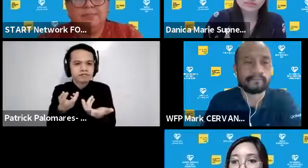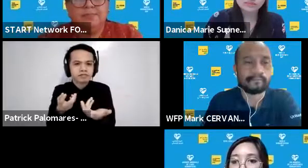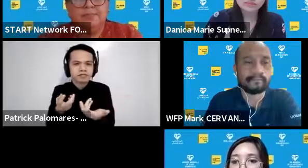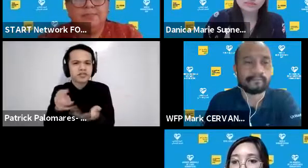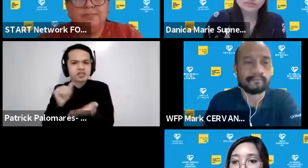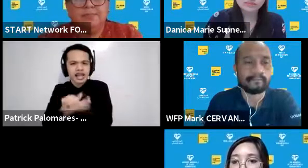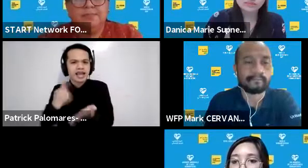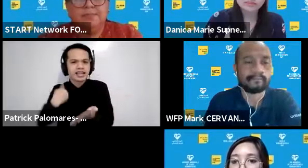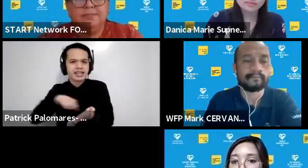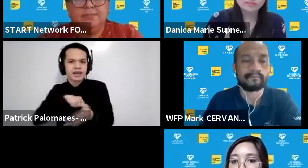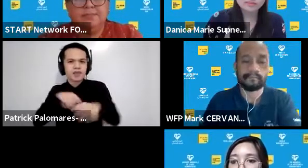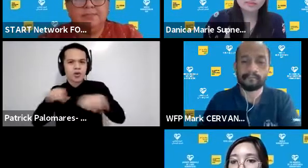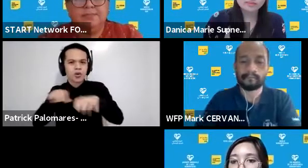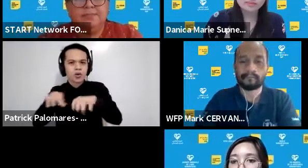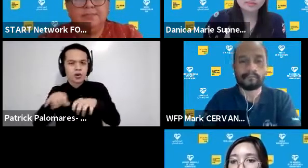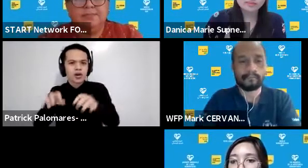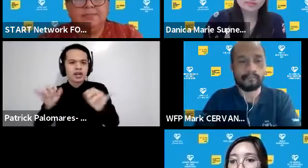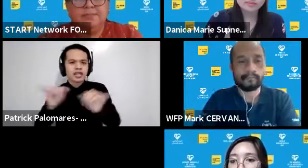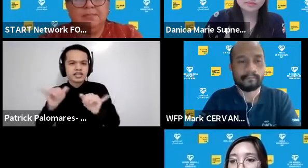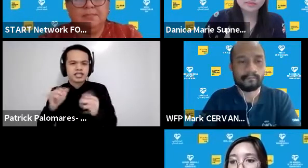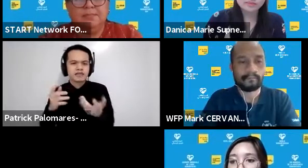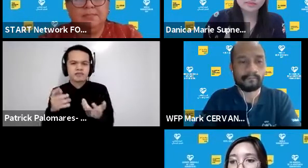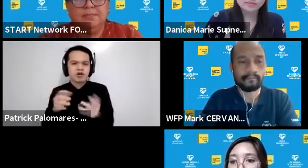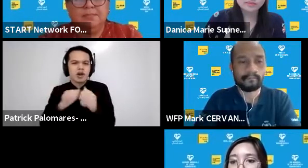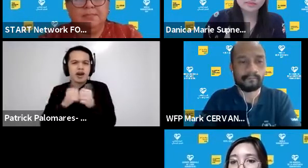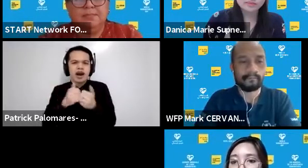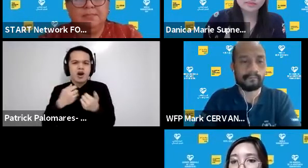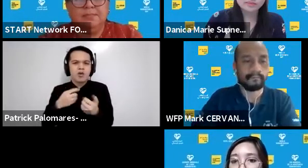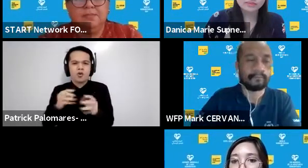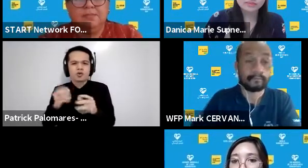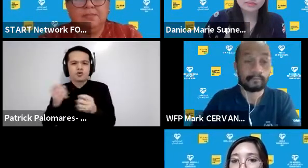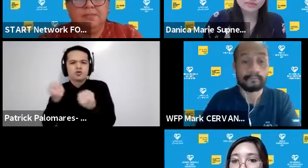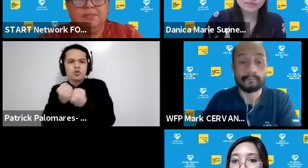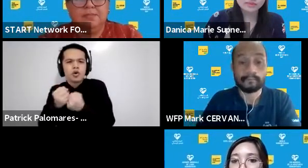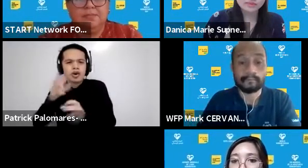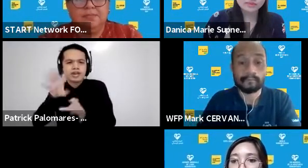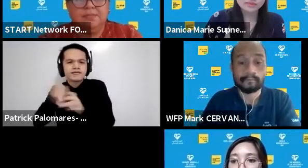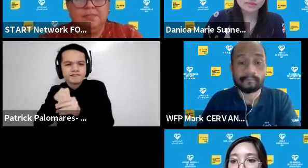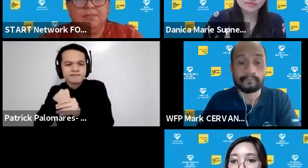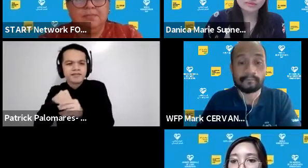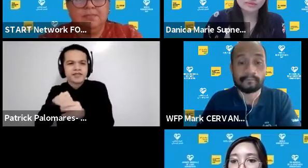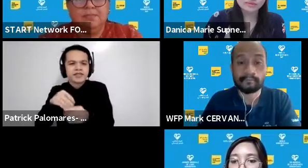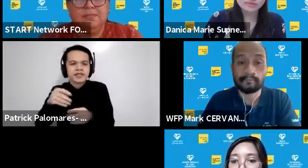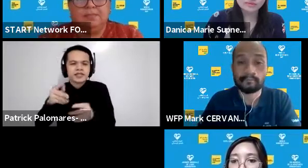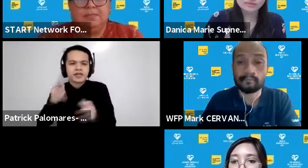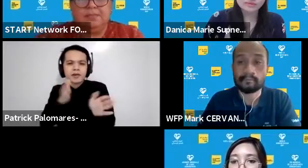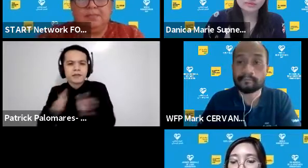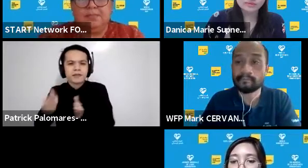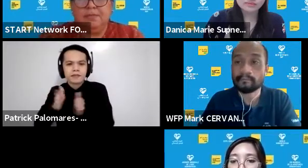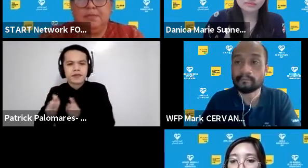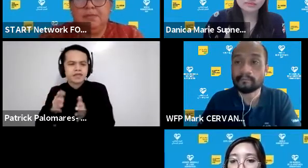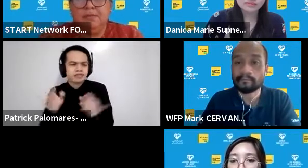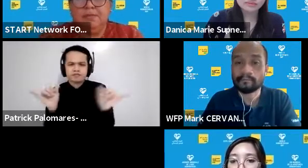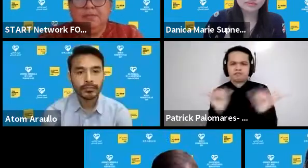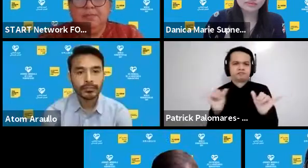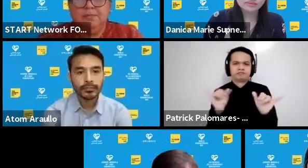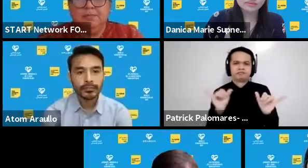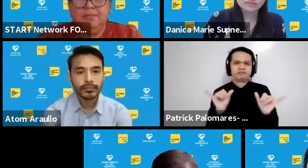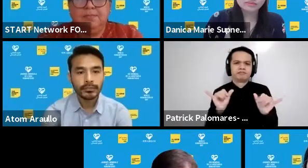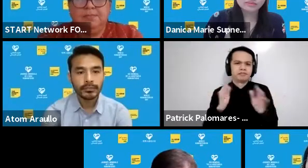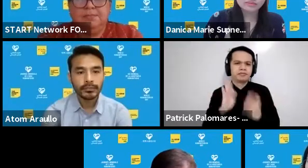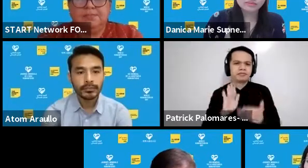we work. I think there were also a question on how we support the participation in the preparedness plan. So this is the same. This is the same